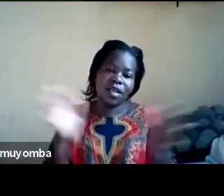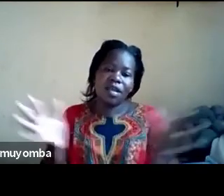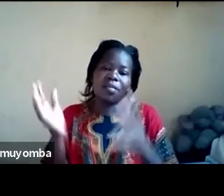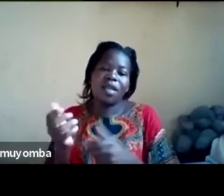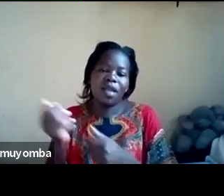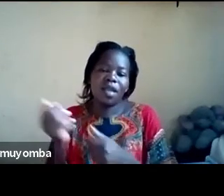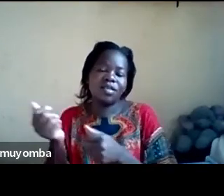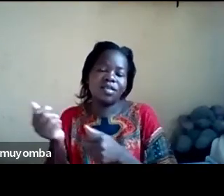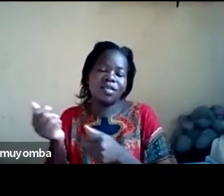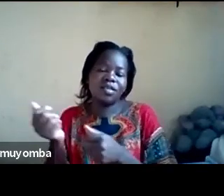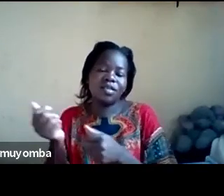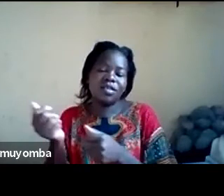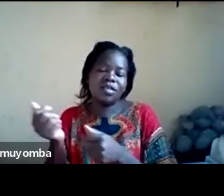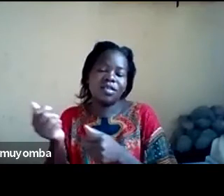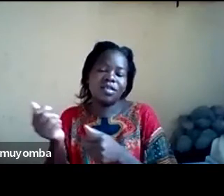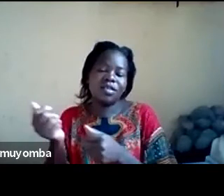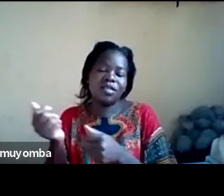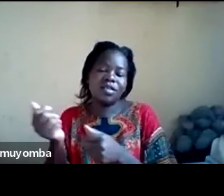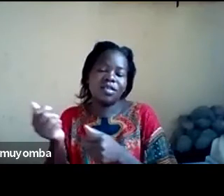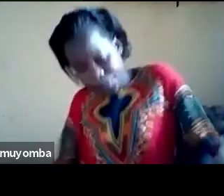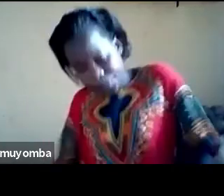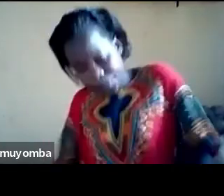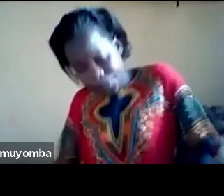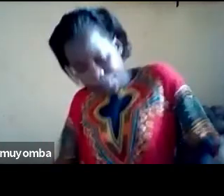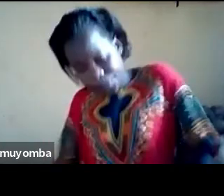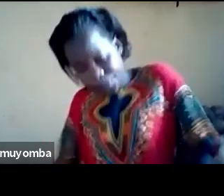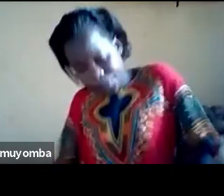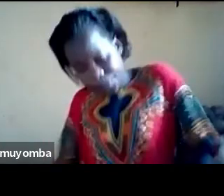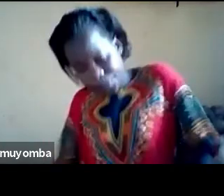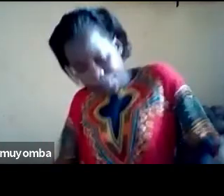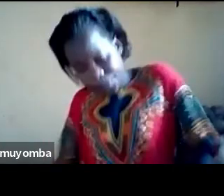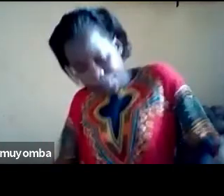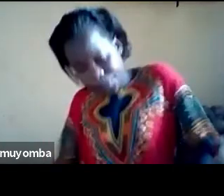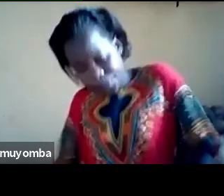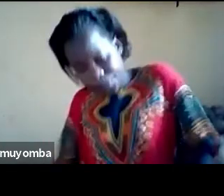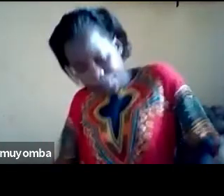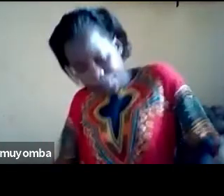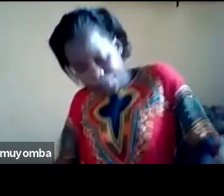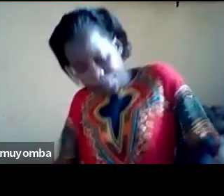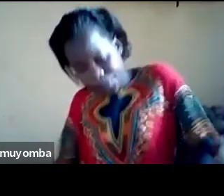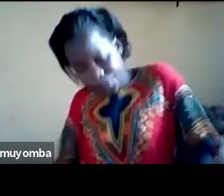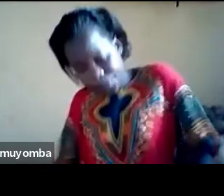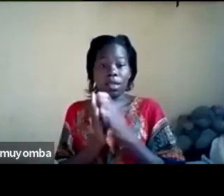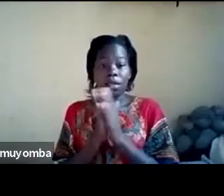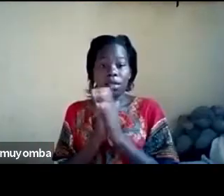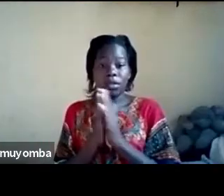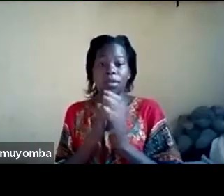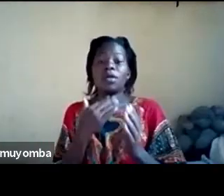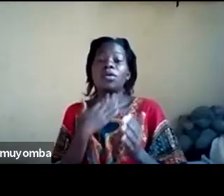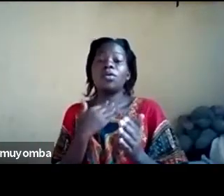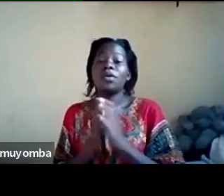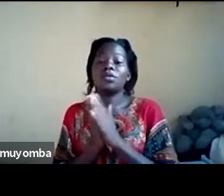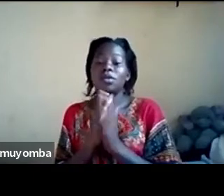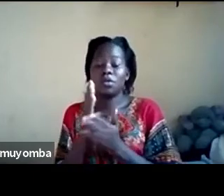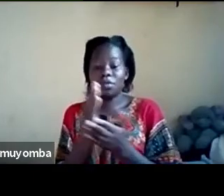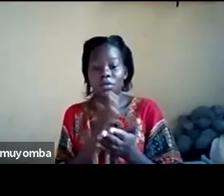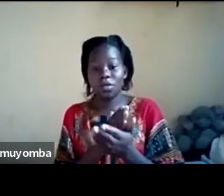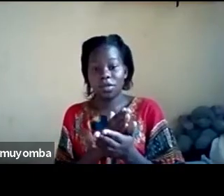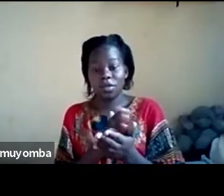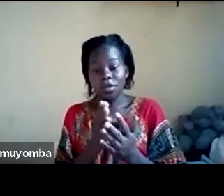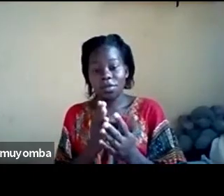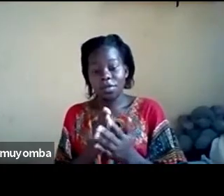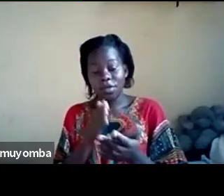In practical terms, because sometimes I can give you another one last story. I like telling stories because, you know, it brings this reality home. One